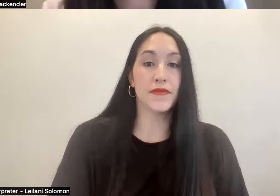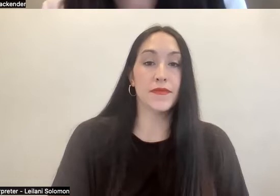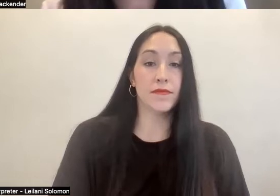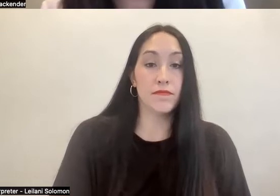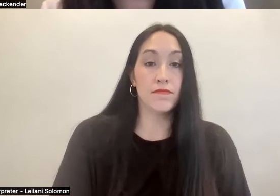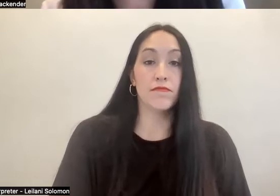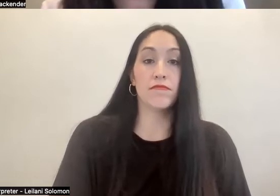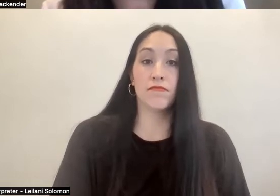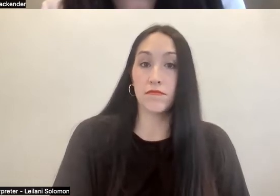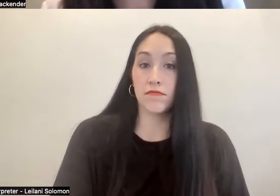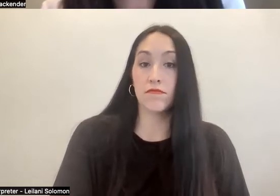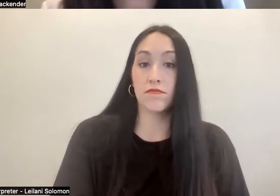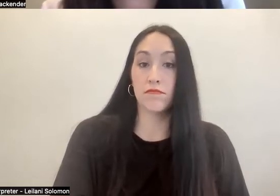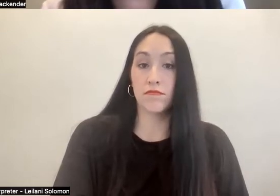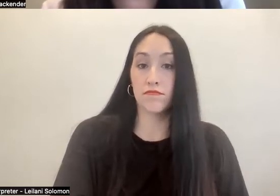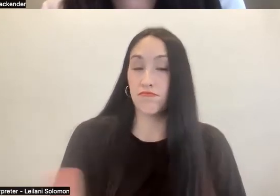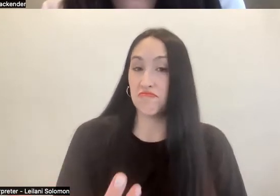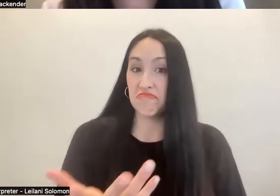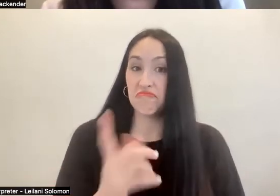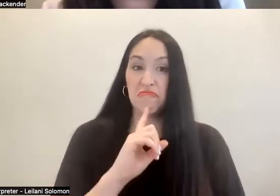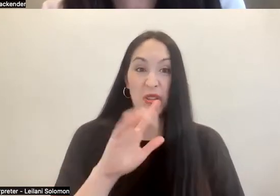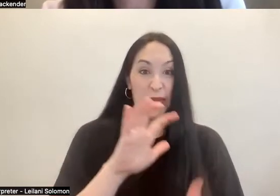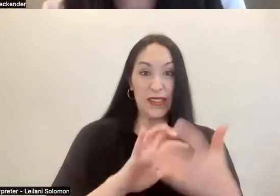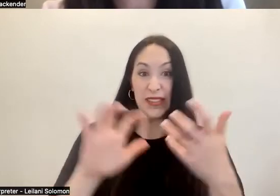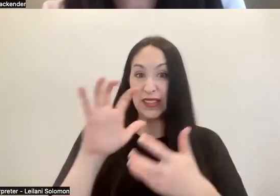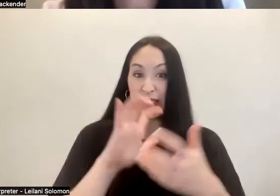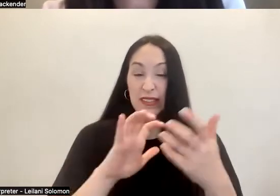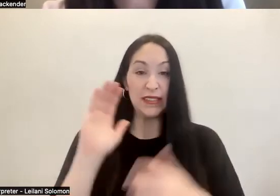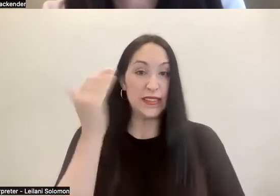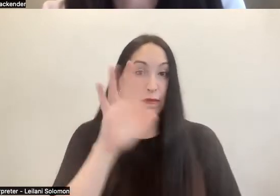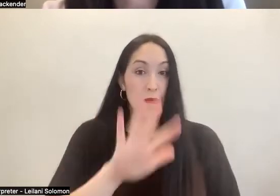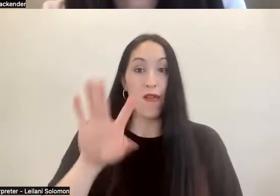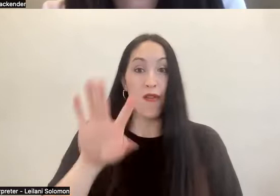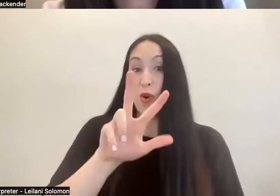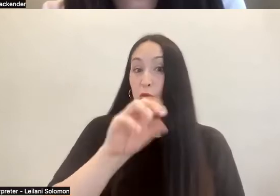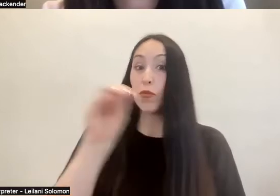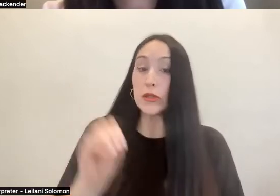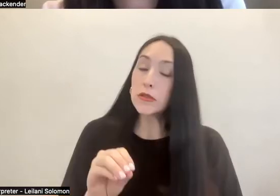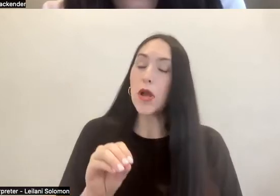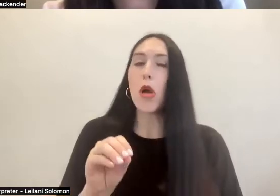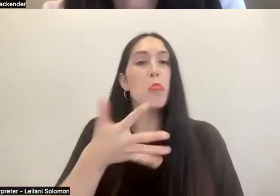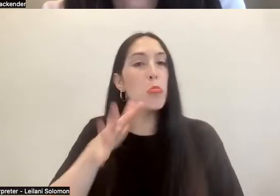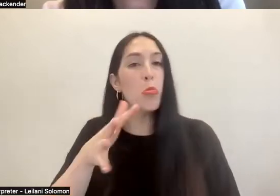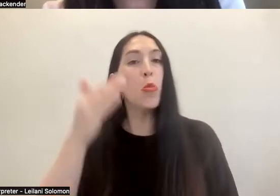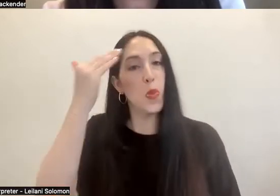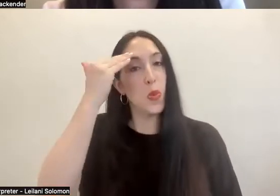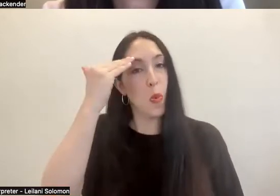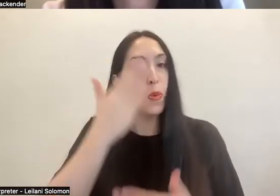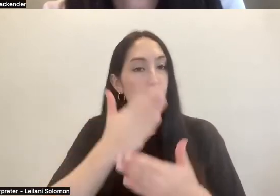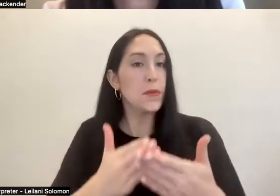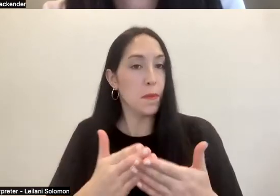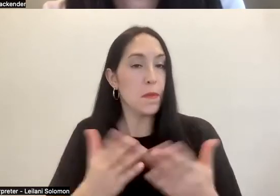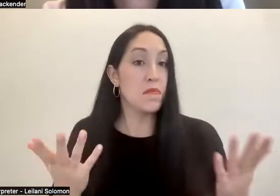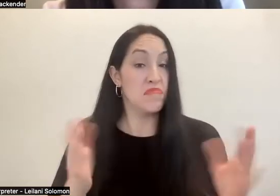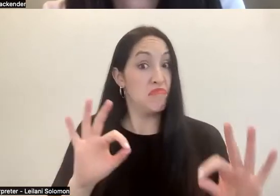Okay, so it's a little bit all over the place, but it looks like about 43% of you are somewhat familiar, so that is good. And